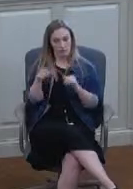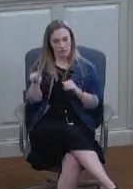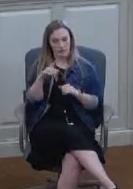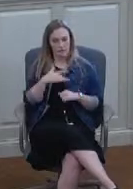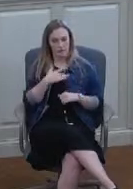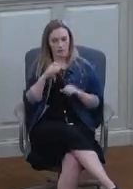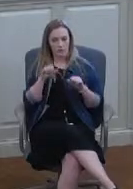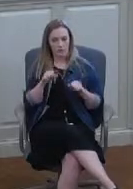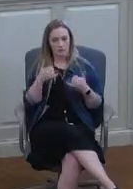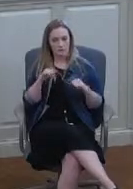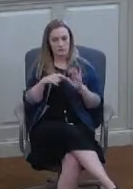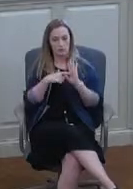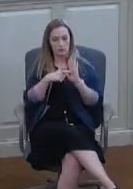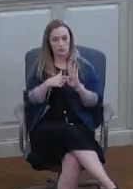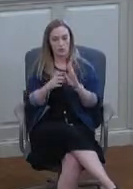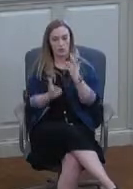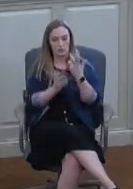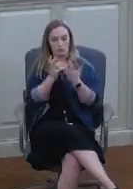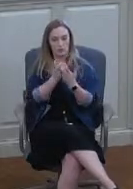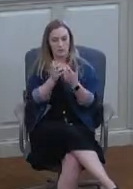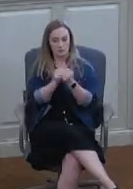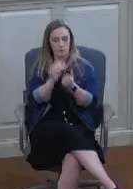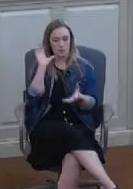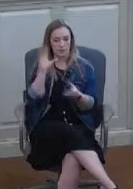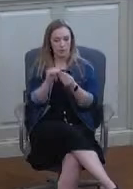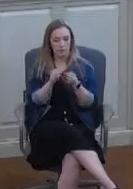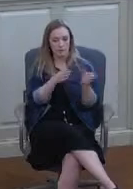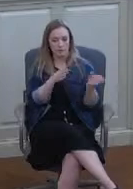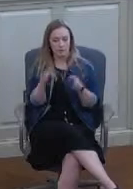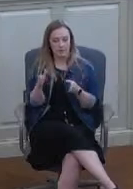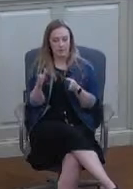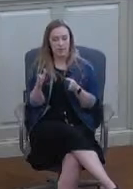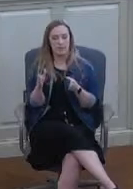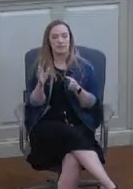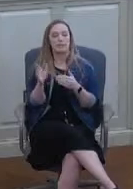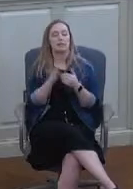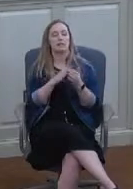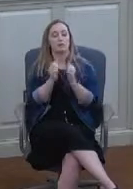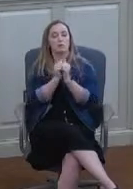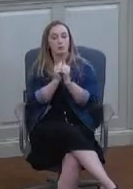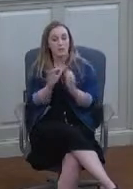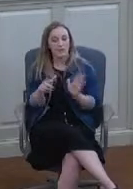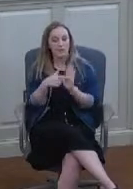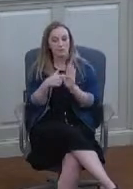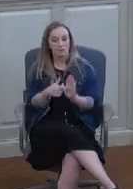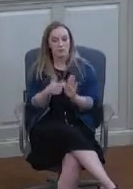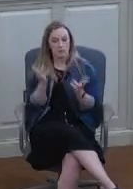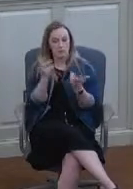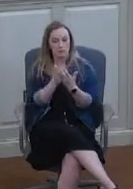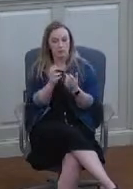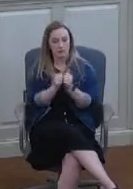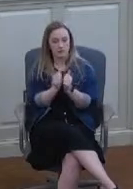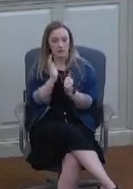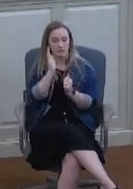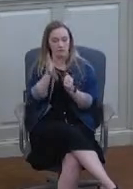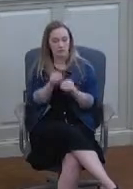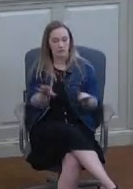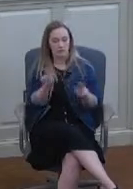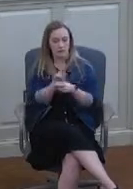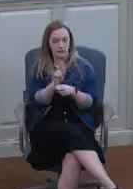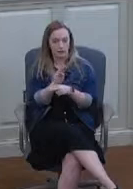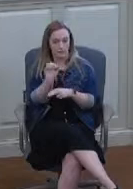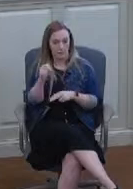could still show compliance with the comprehensive plan, absence of showing compliance with the future land use map.